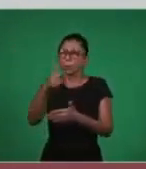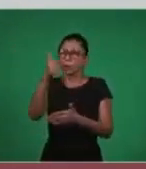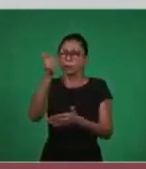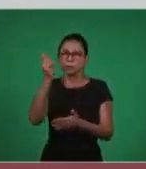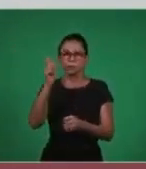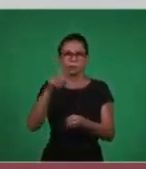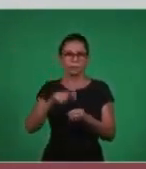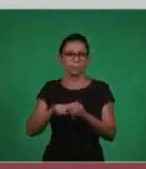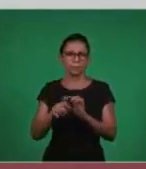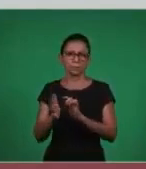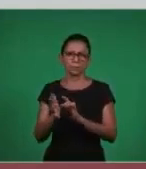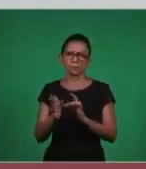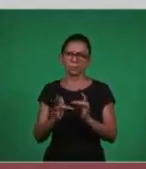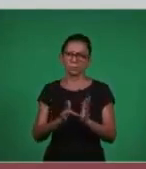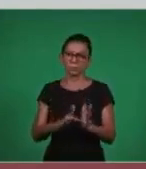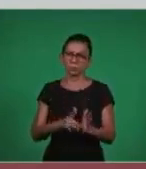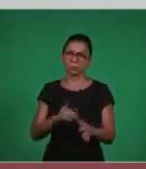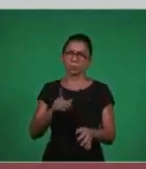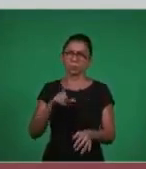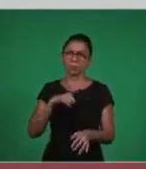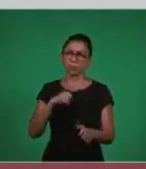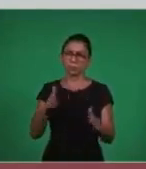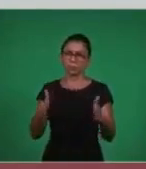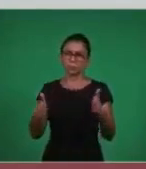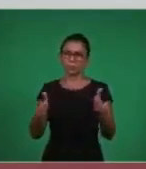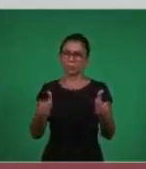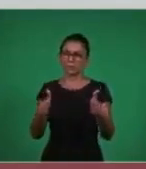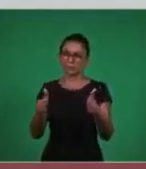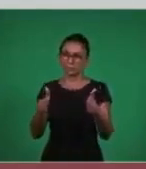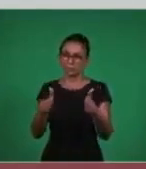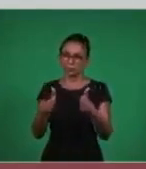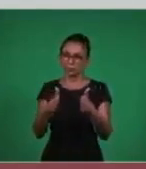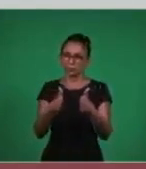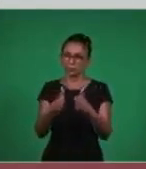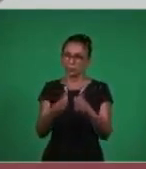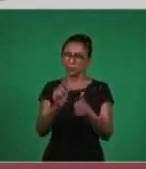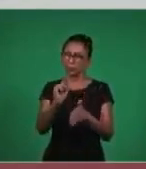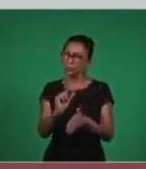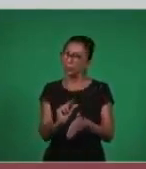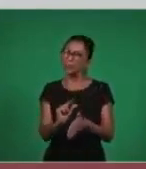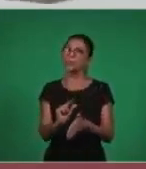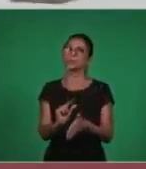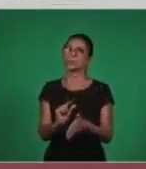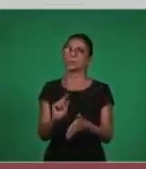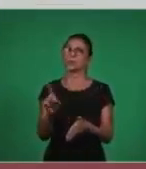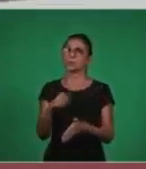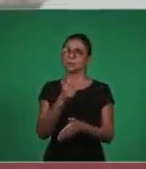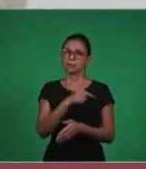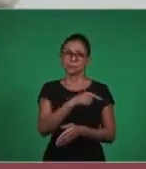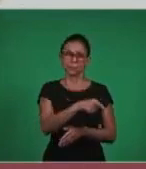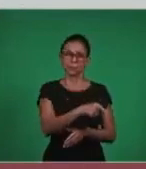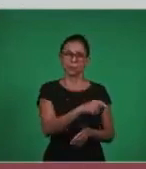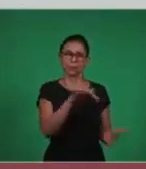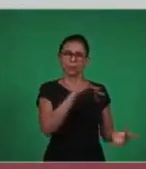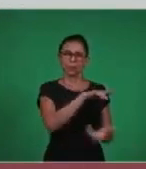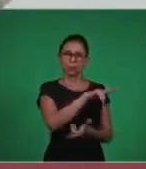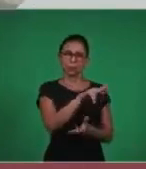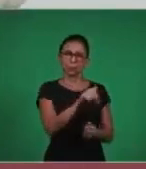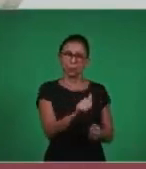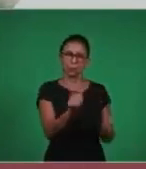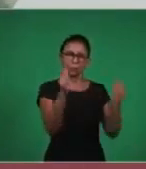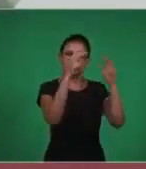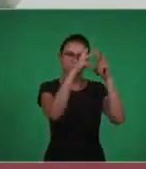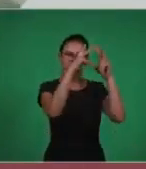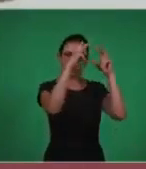will close. During this time, at this time, the this door will close. We have no illusion with the